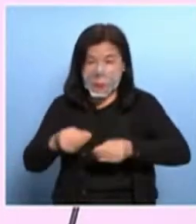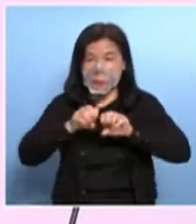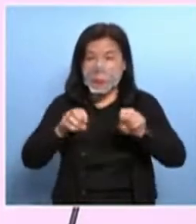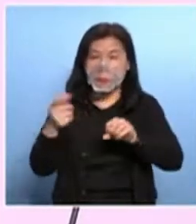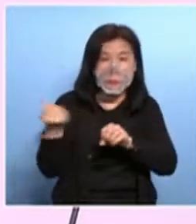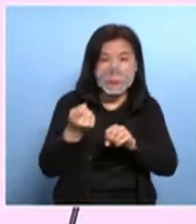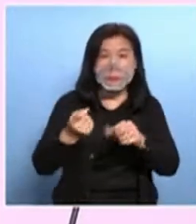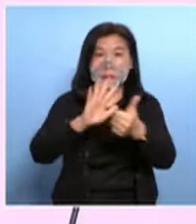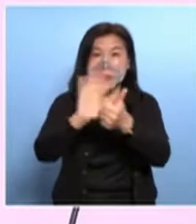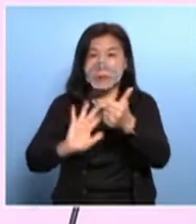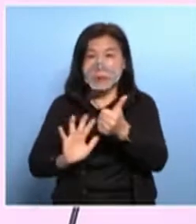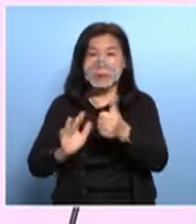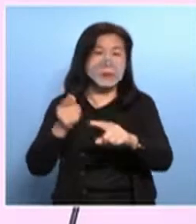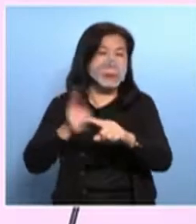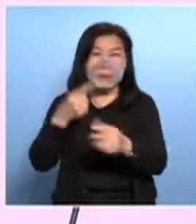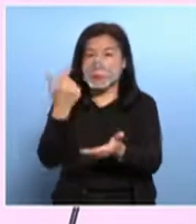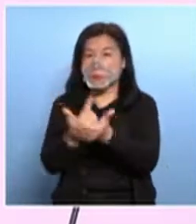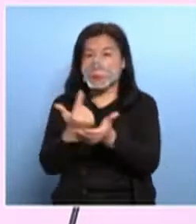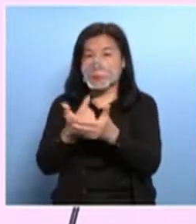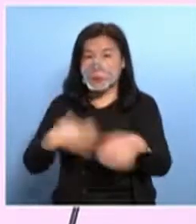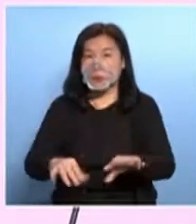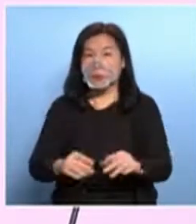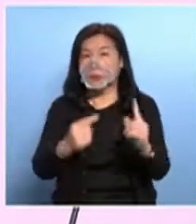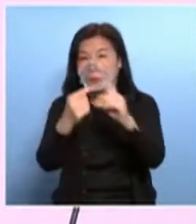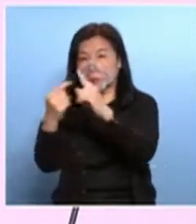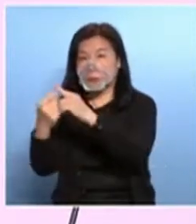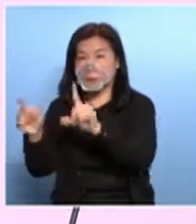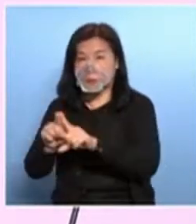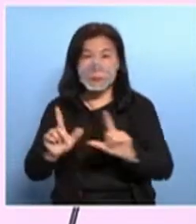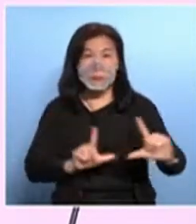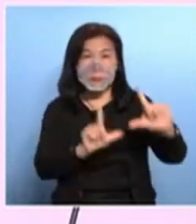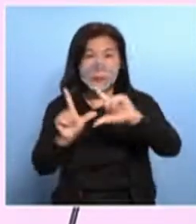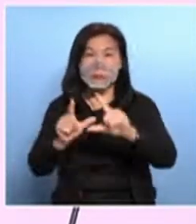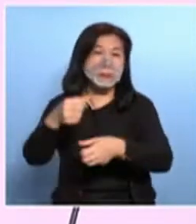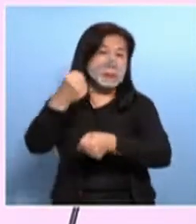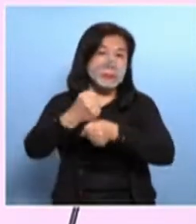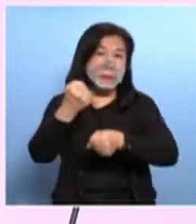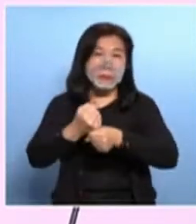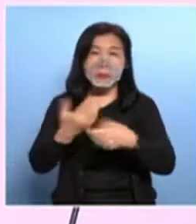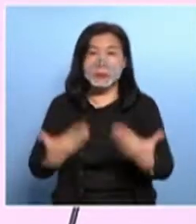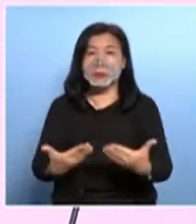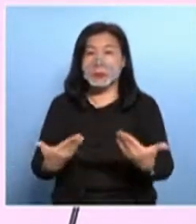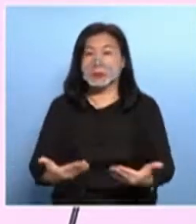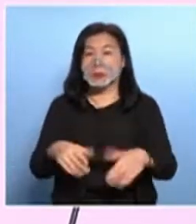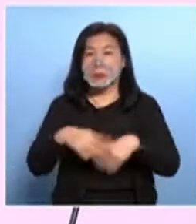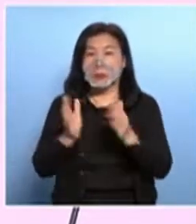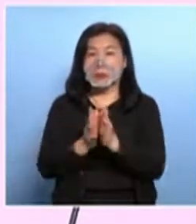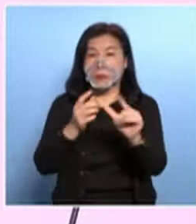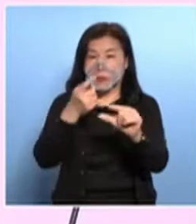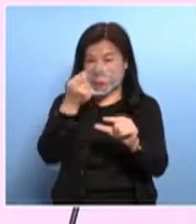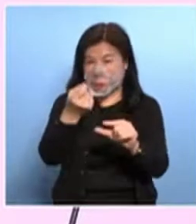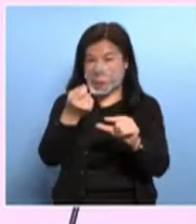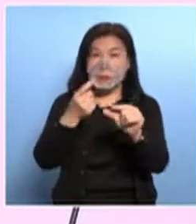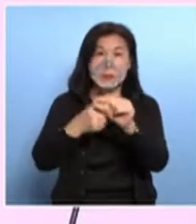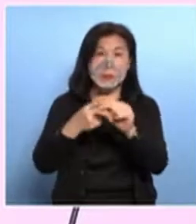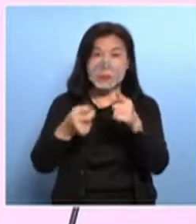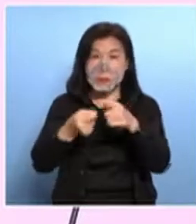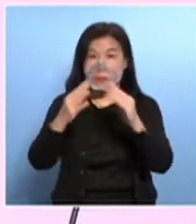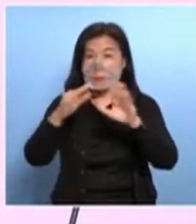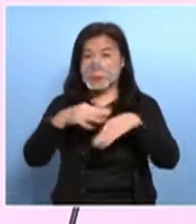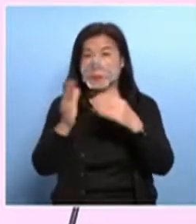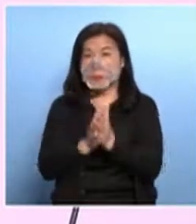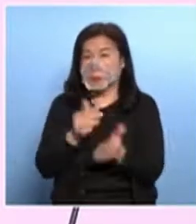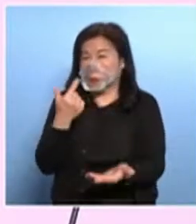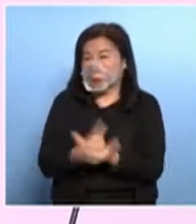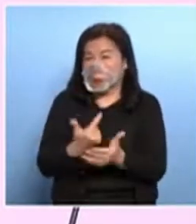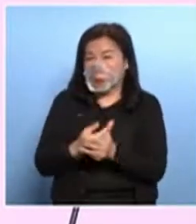the epidemic situation in Hong Kong has taken a drastic turn for the worse. The rapid spread of the virus and its profound impacts have dealt a heavy blow to many